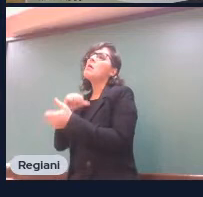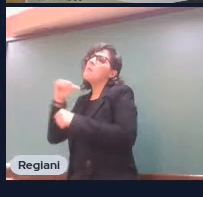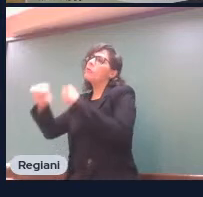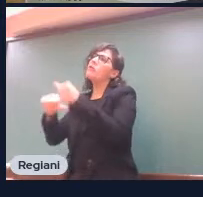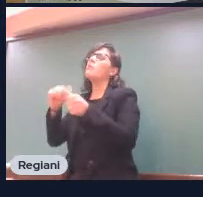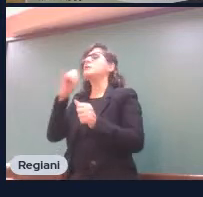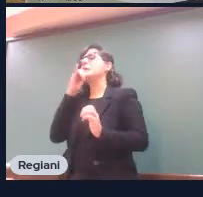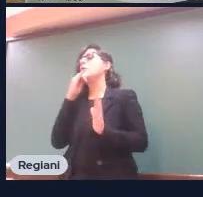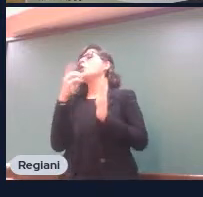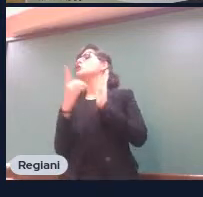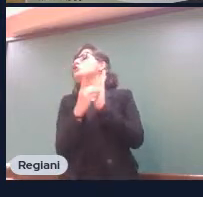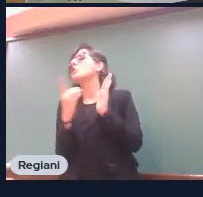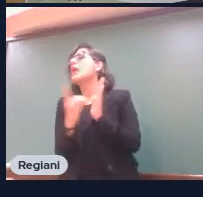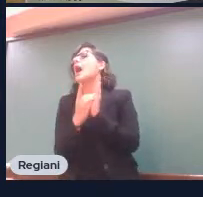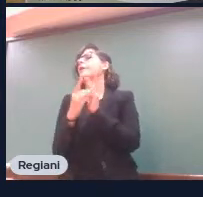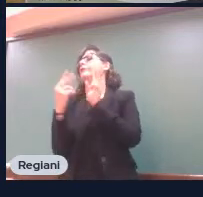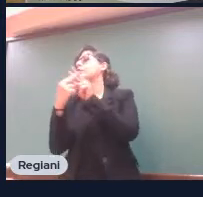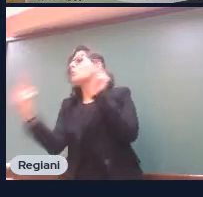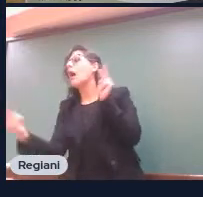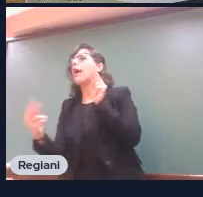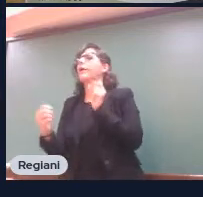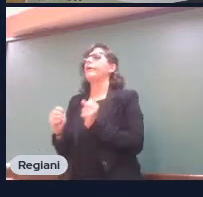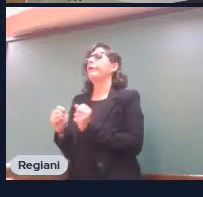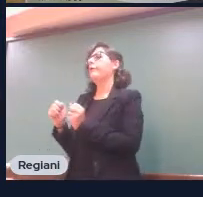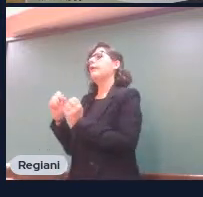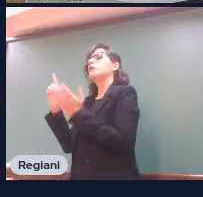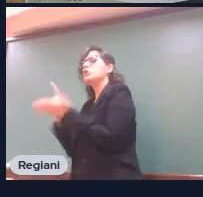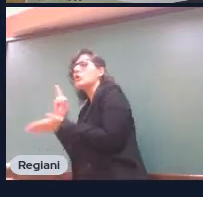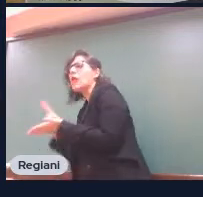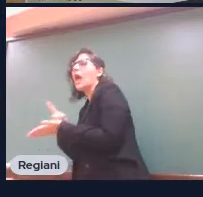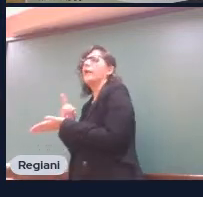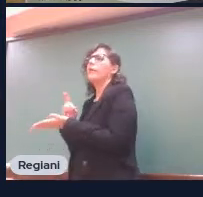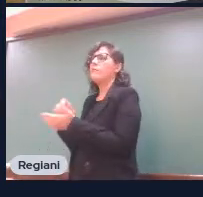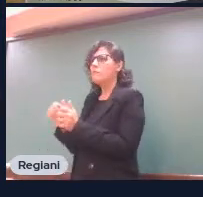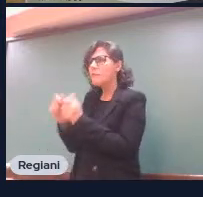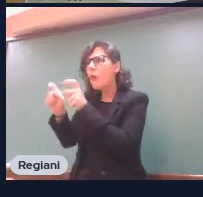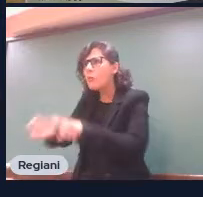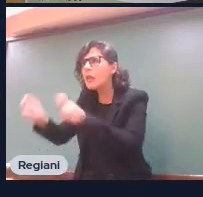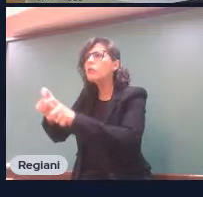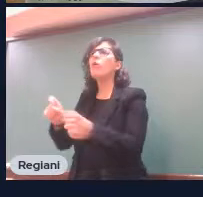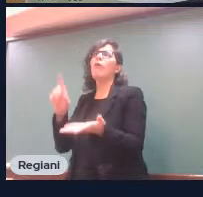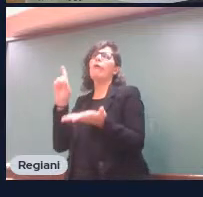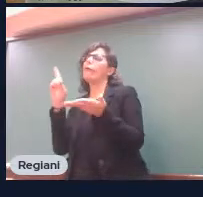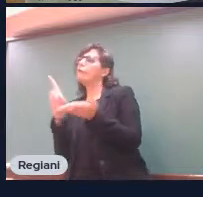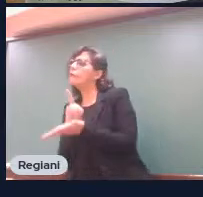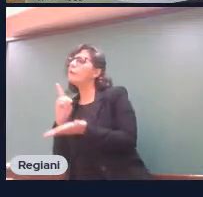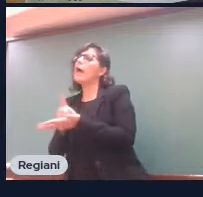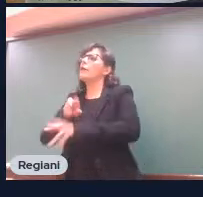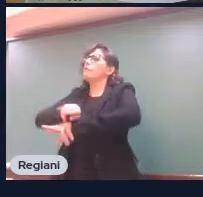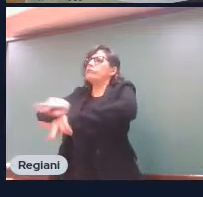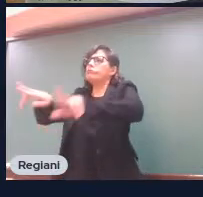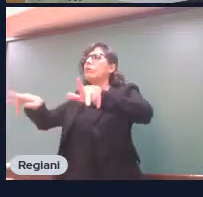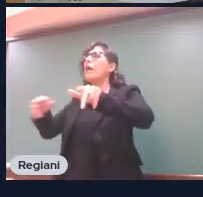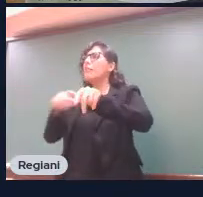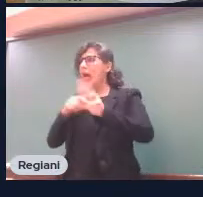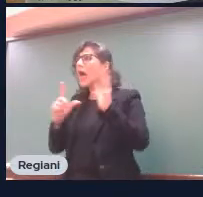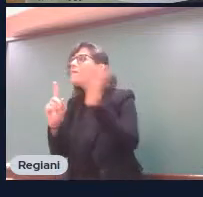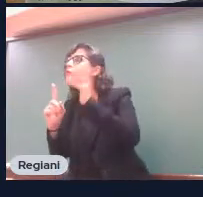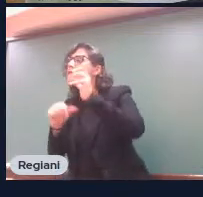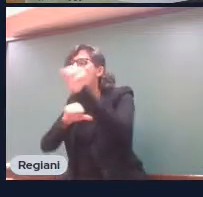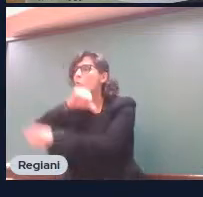dictionary, online dictionary versus digital dictionary, is to see how they are changing in our literature through time.